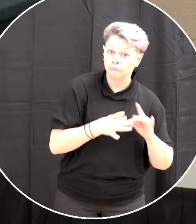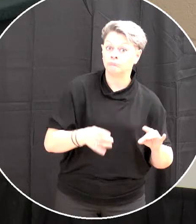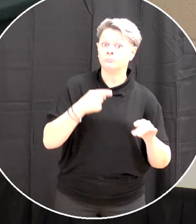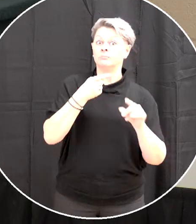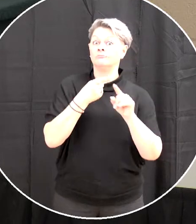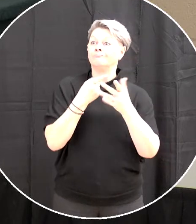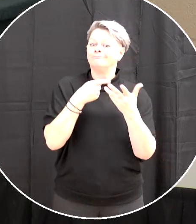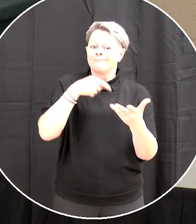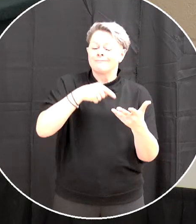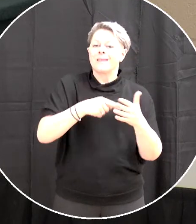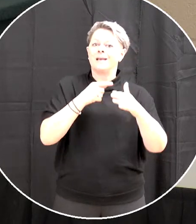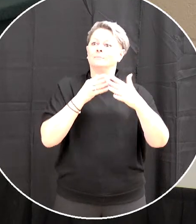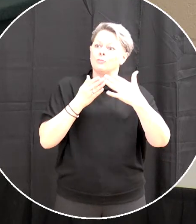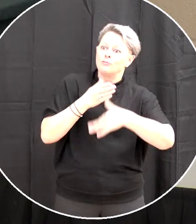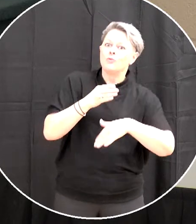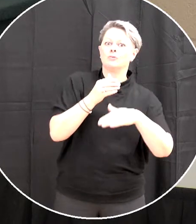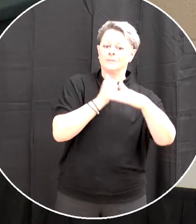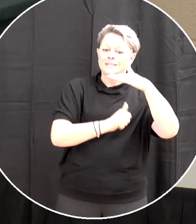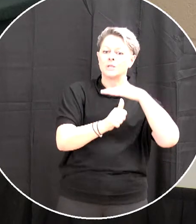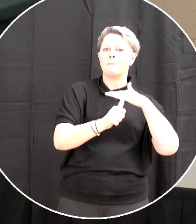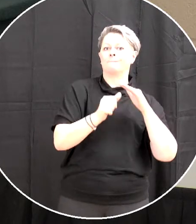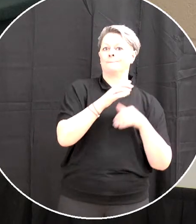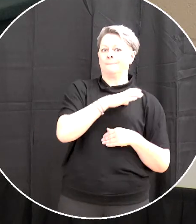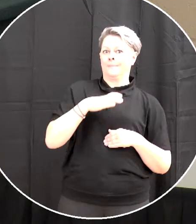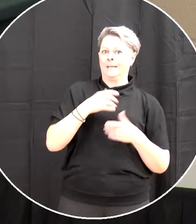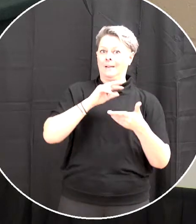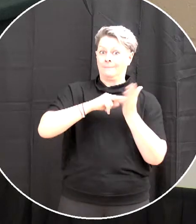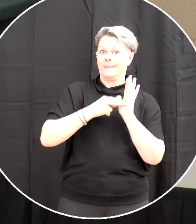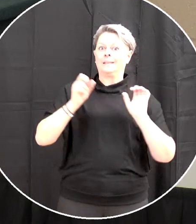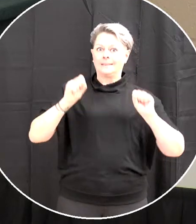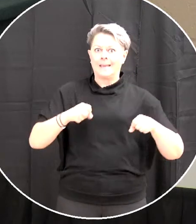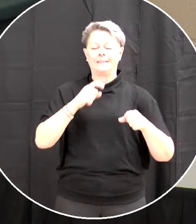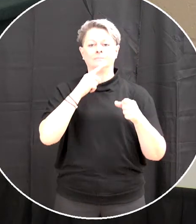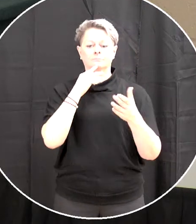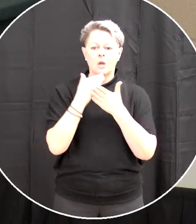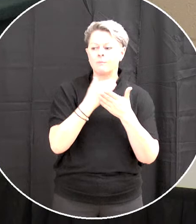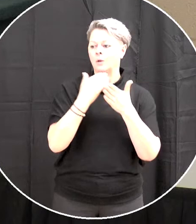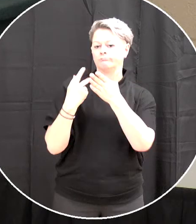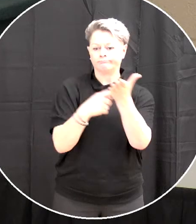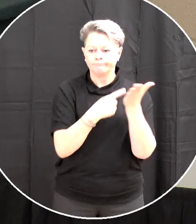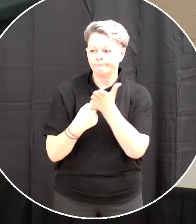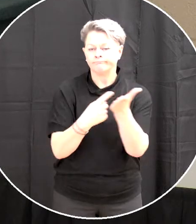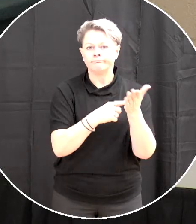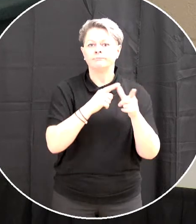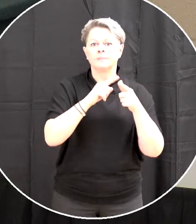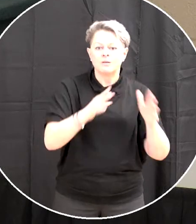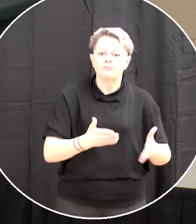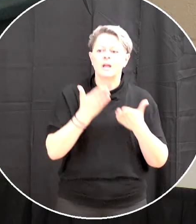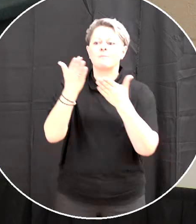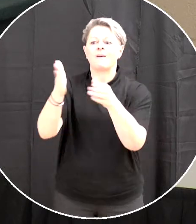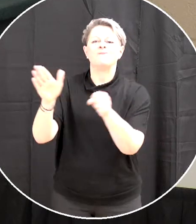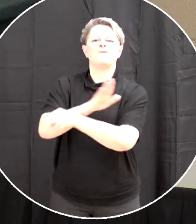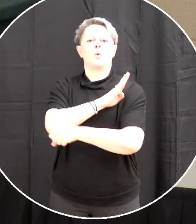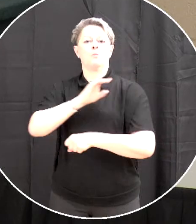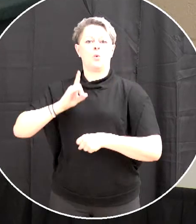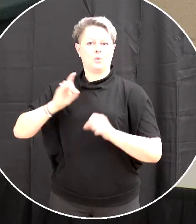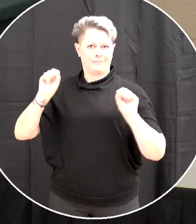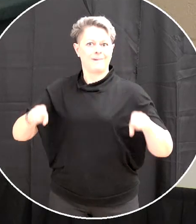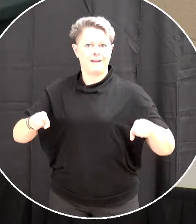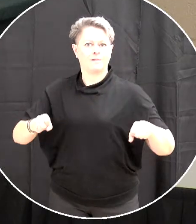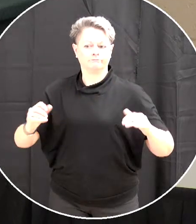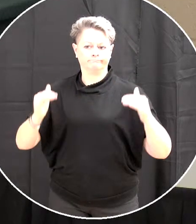goes through subcommittees so that we can refine the topic, bring it with recommendations to the full board as a whole, have a discussion if